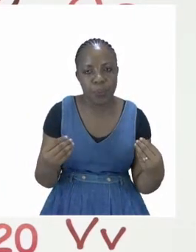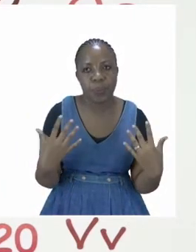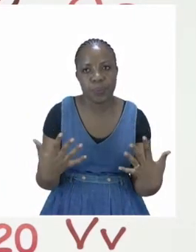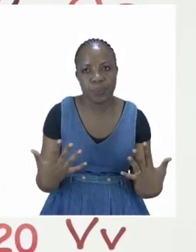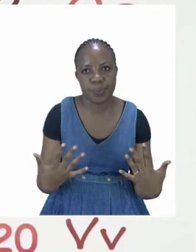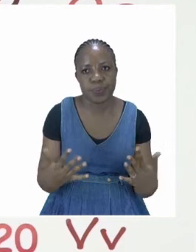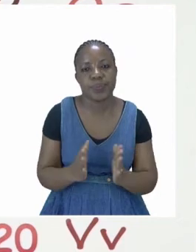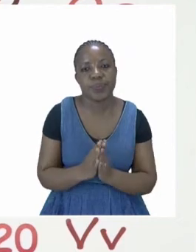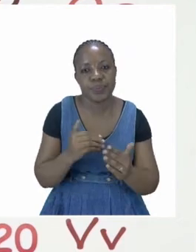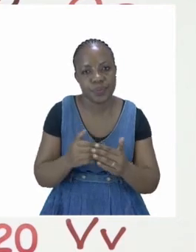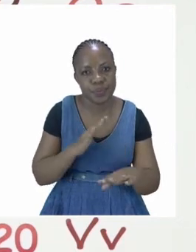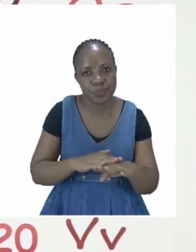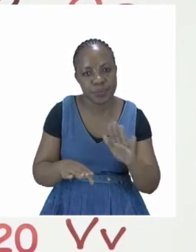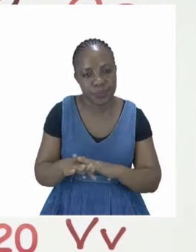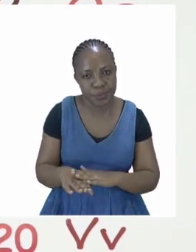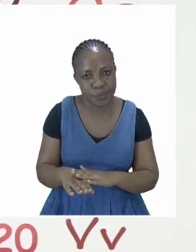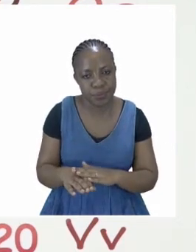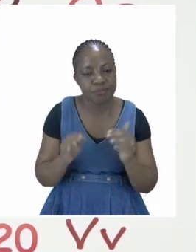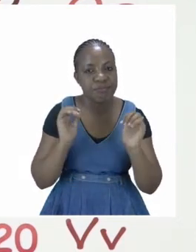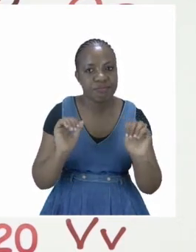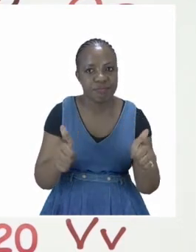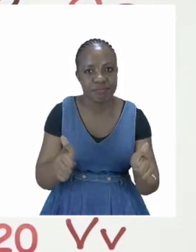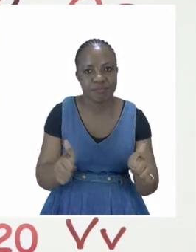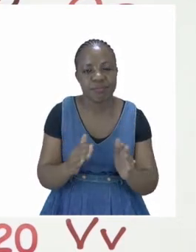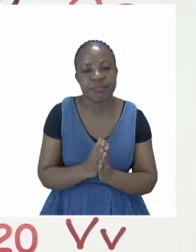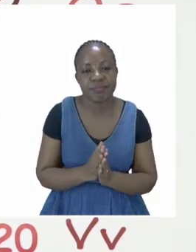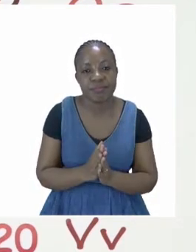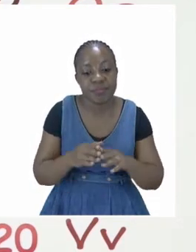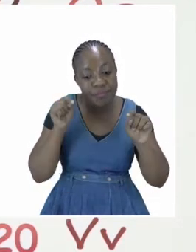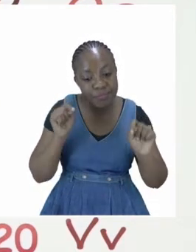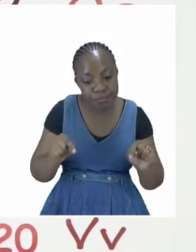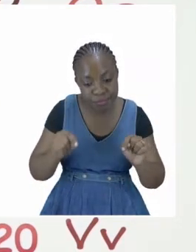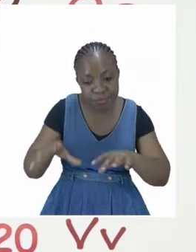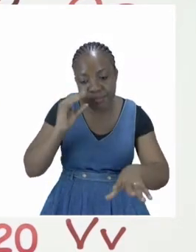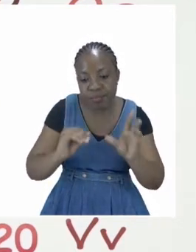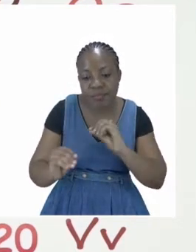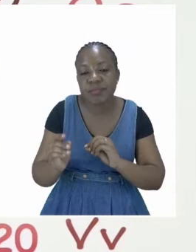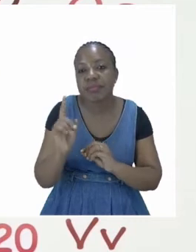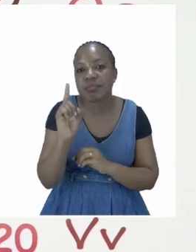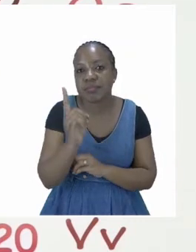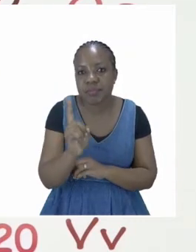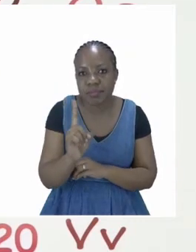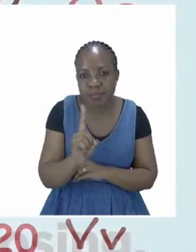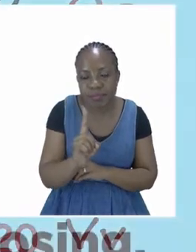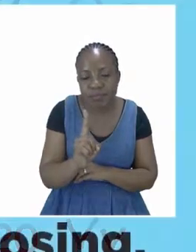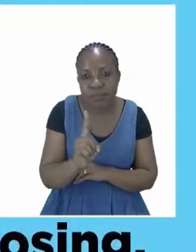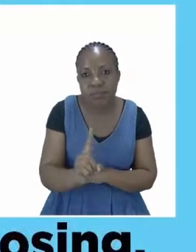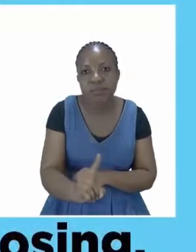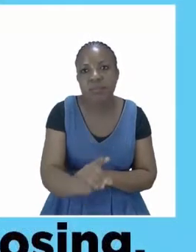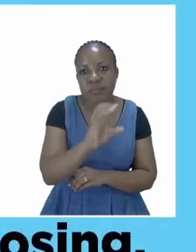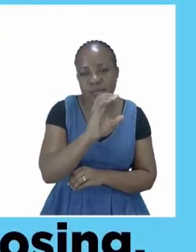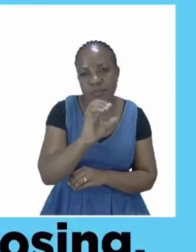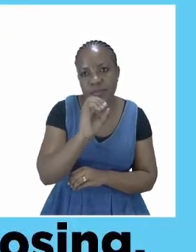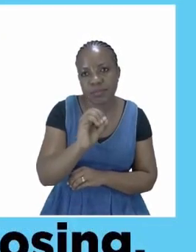anything else. Well done. For today's lesson, we are going to be talking